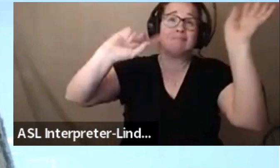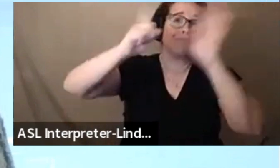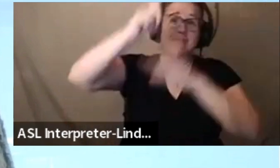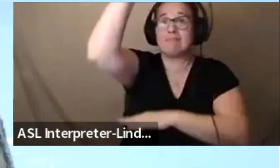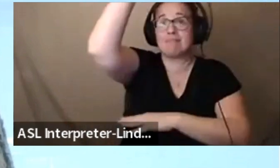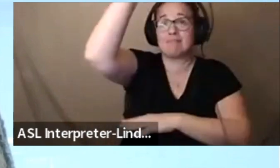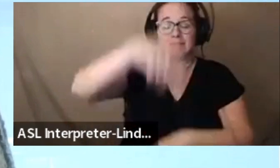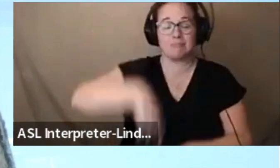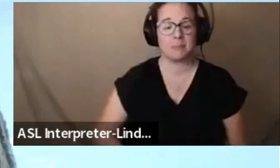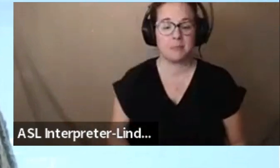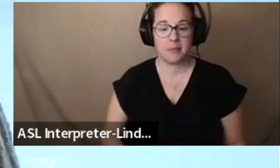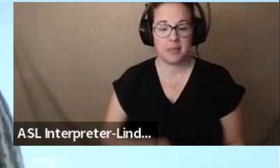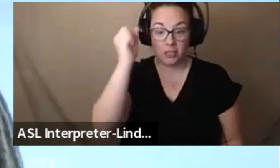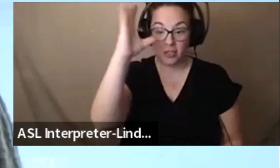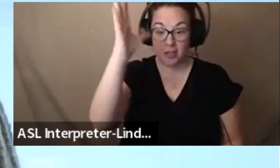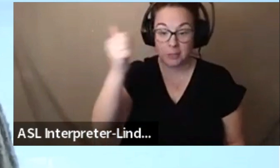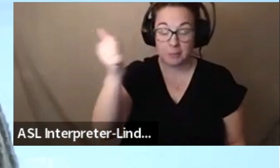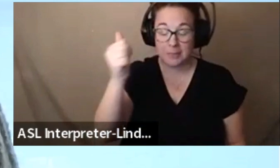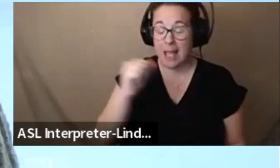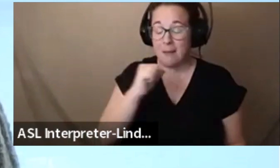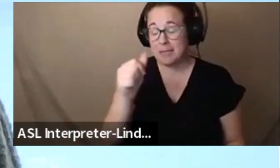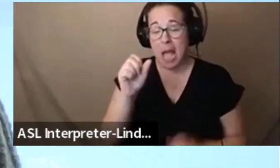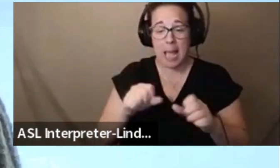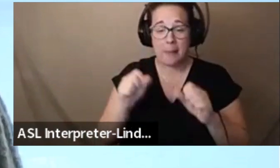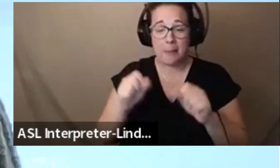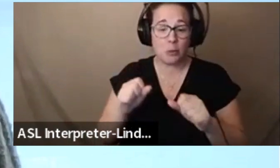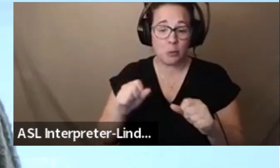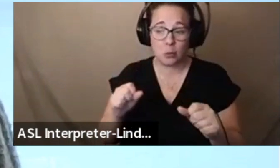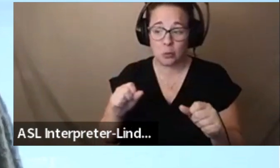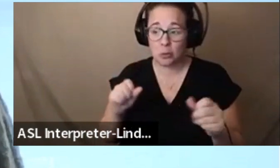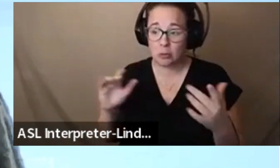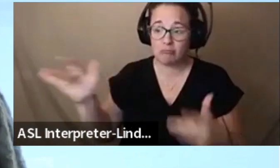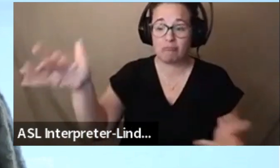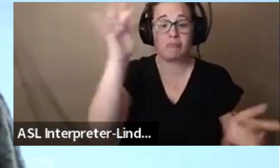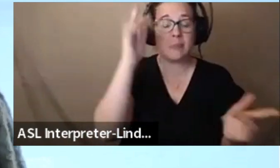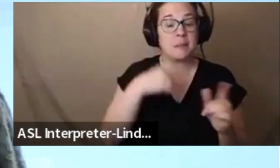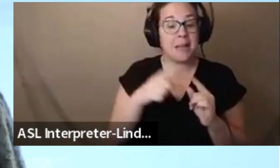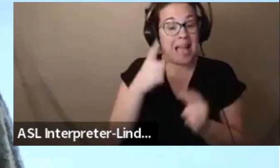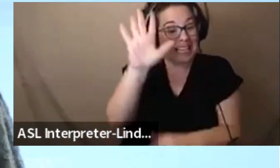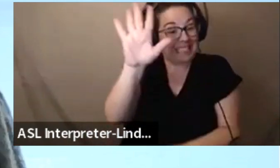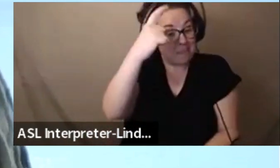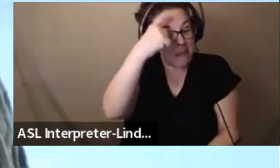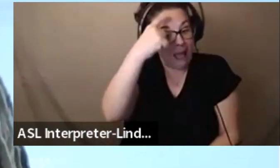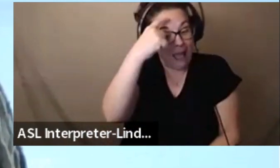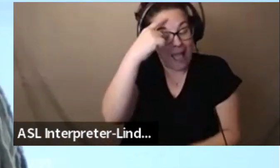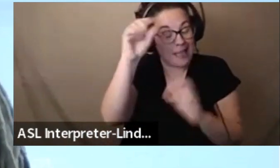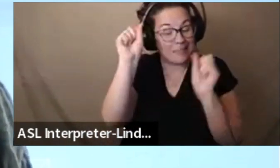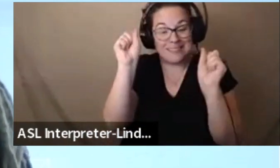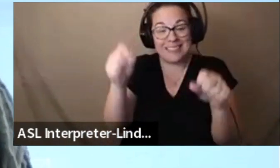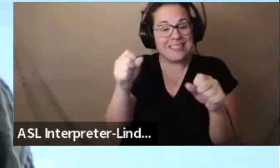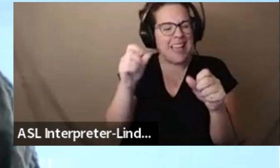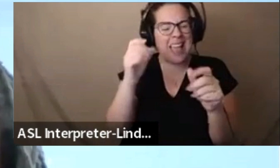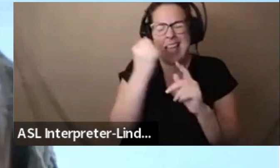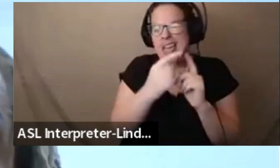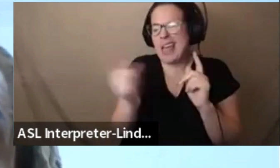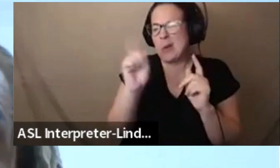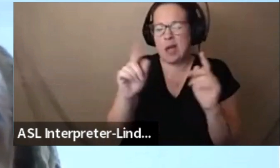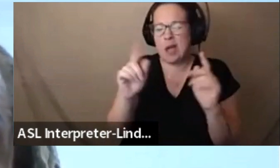old man who refusing to accept the honesty of love and